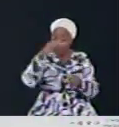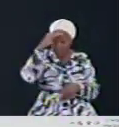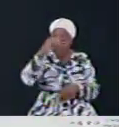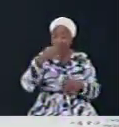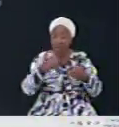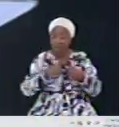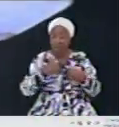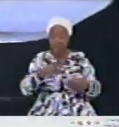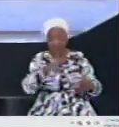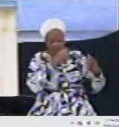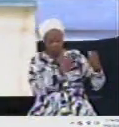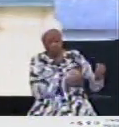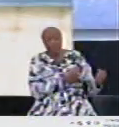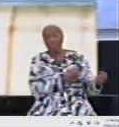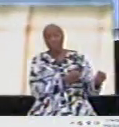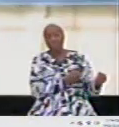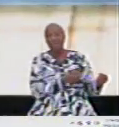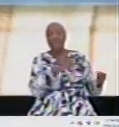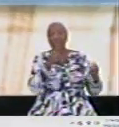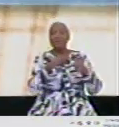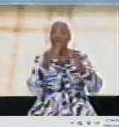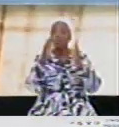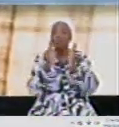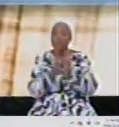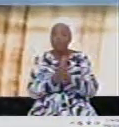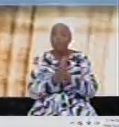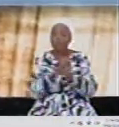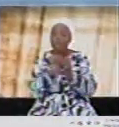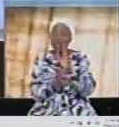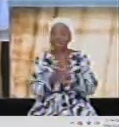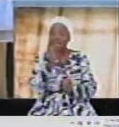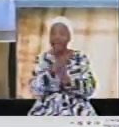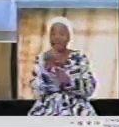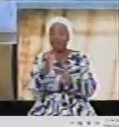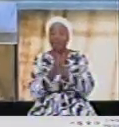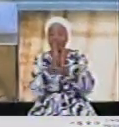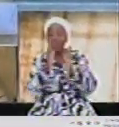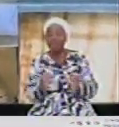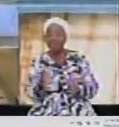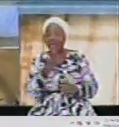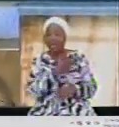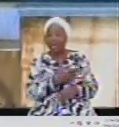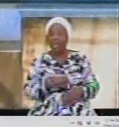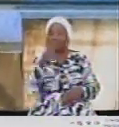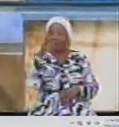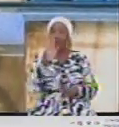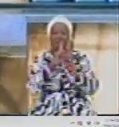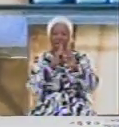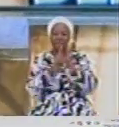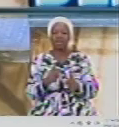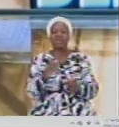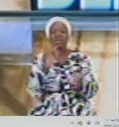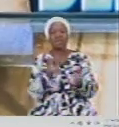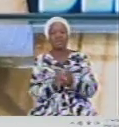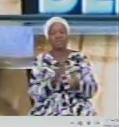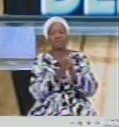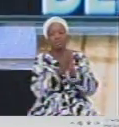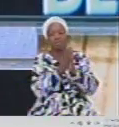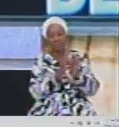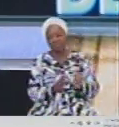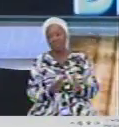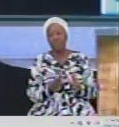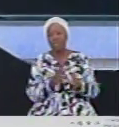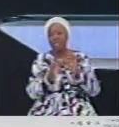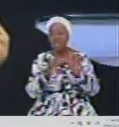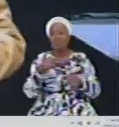the courage to pray that kind of prayer, and God answered the prayer. If